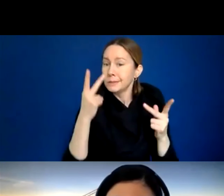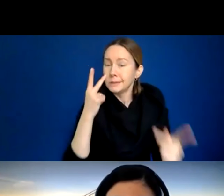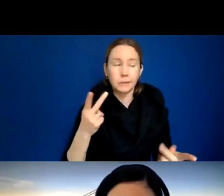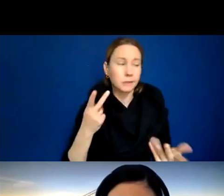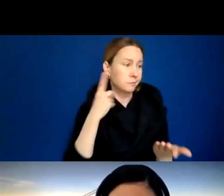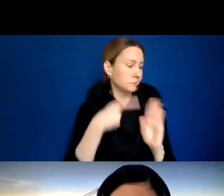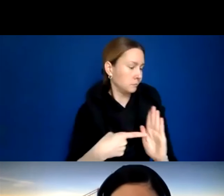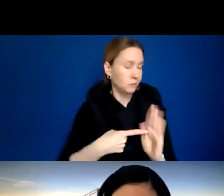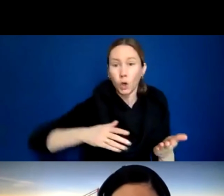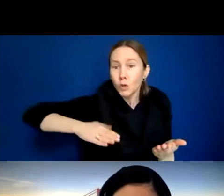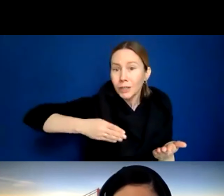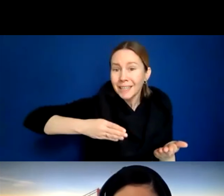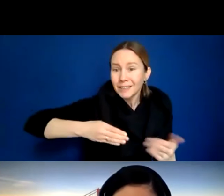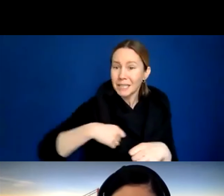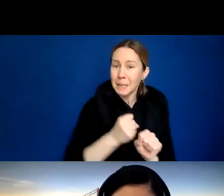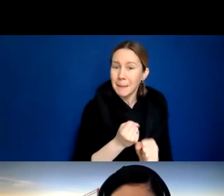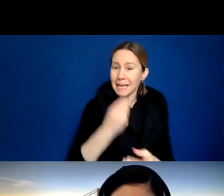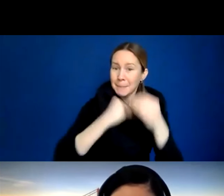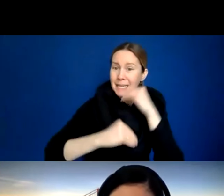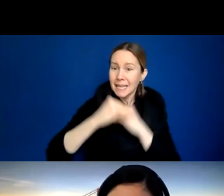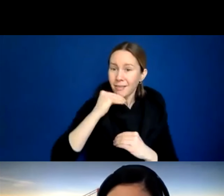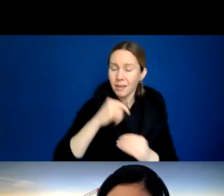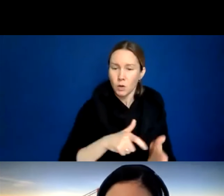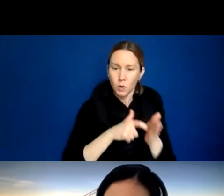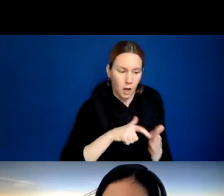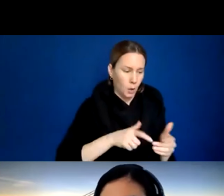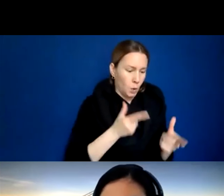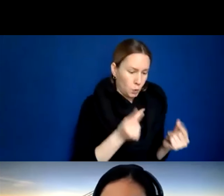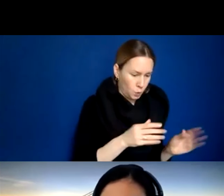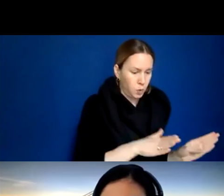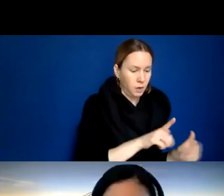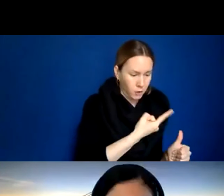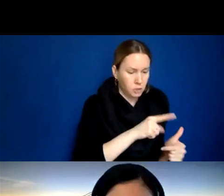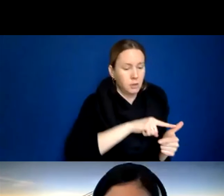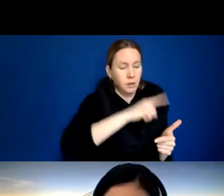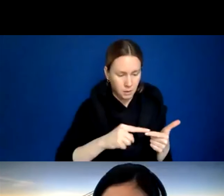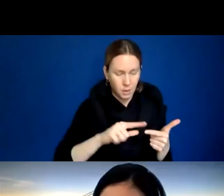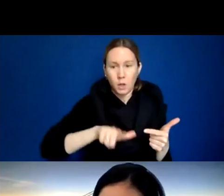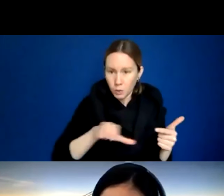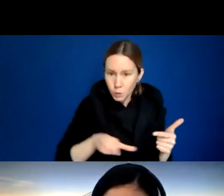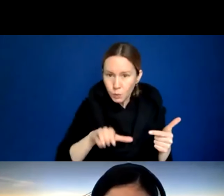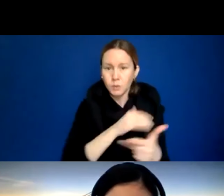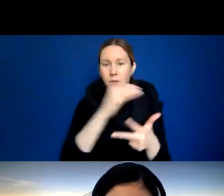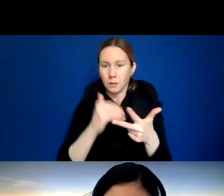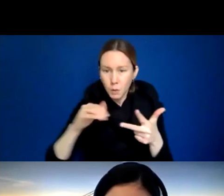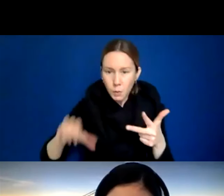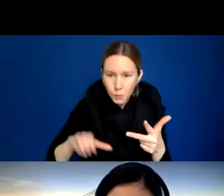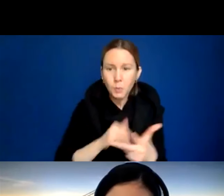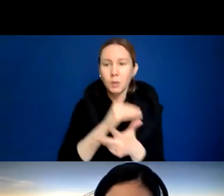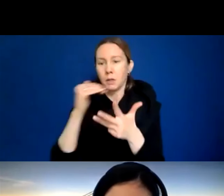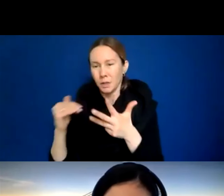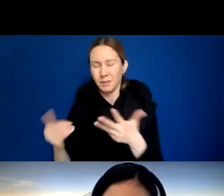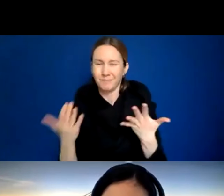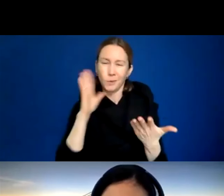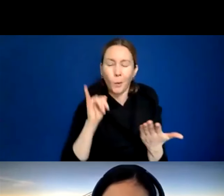or preparing a meal. This requires multiple steps, that, you know, getting the ingredients and cutting and then putting in the